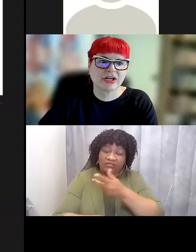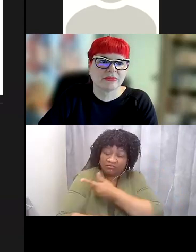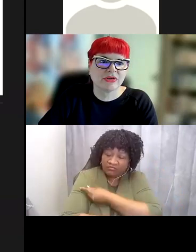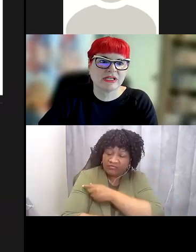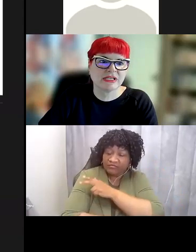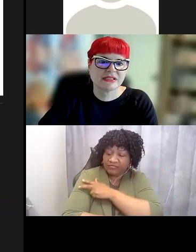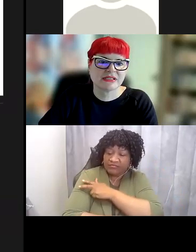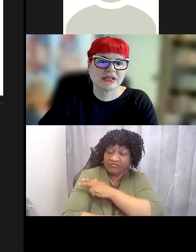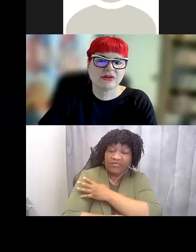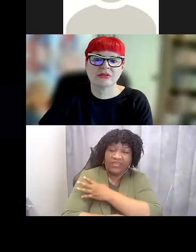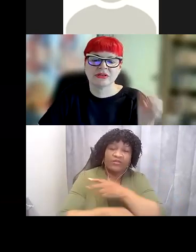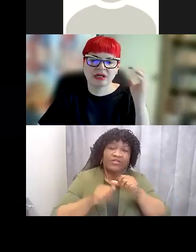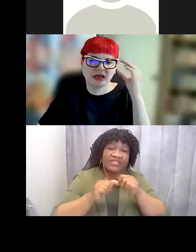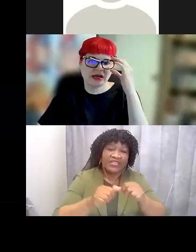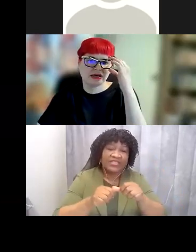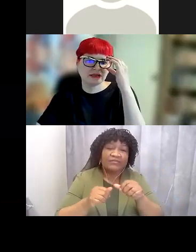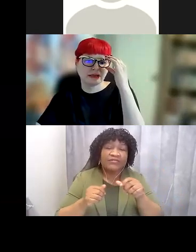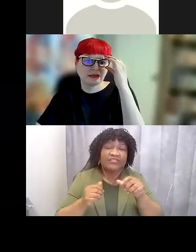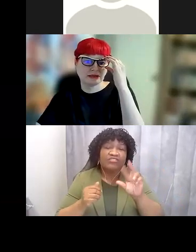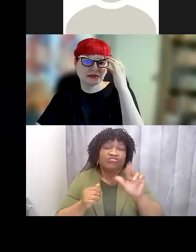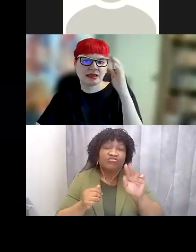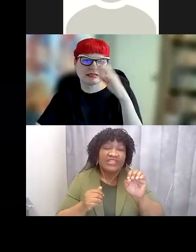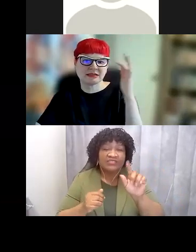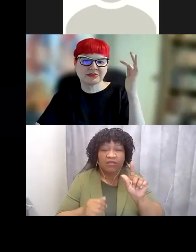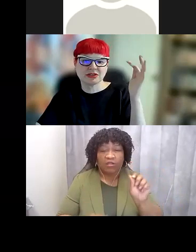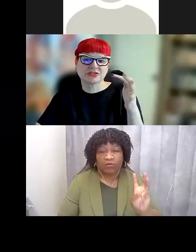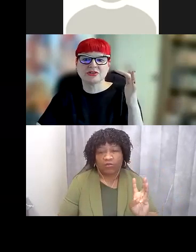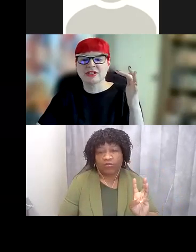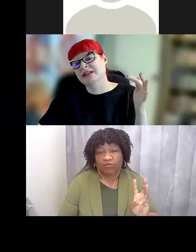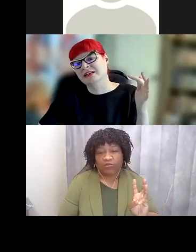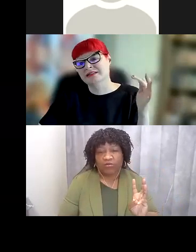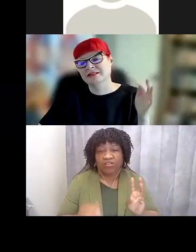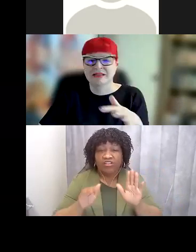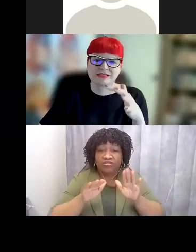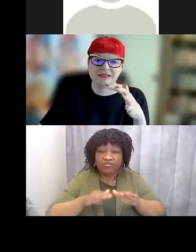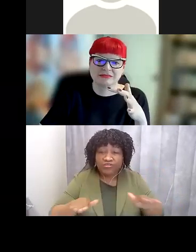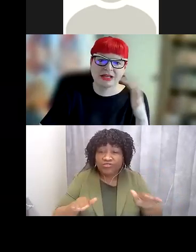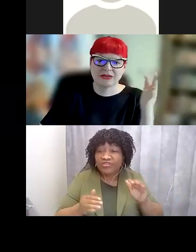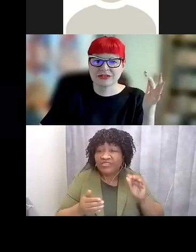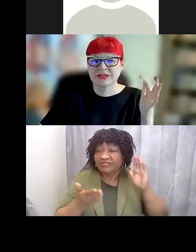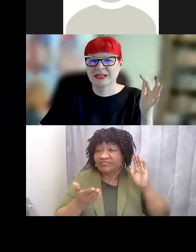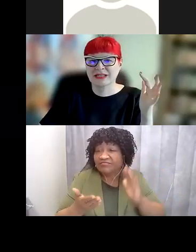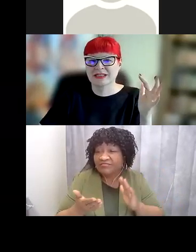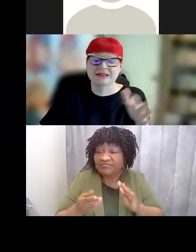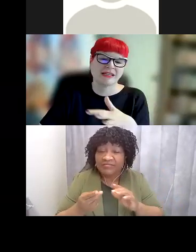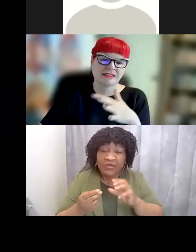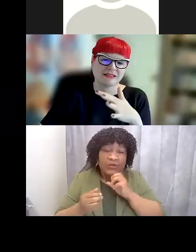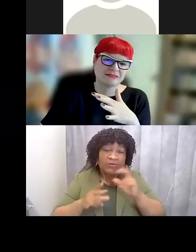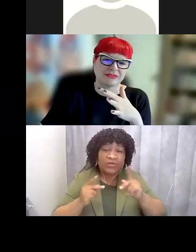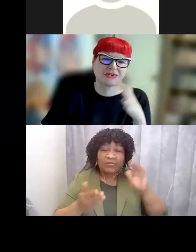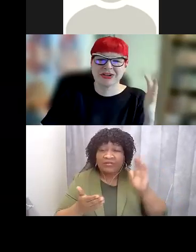low in our communities. So the less children who get it, the less elders who get it, the